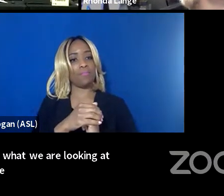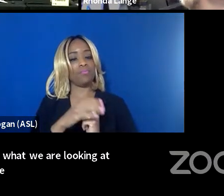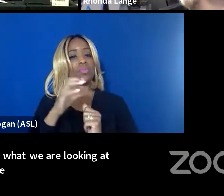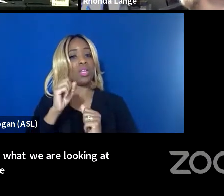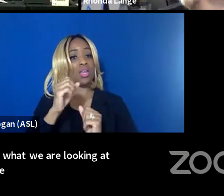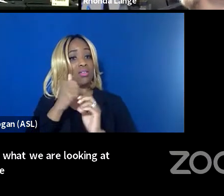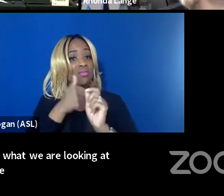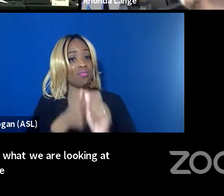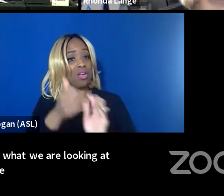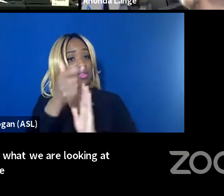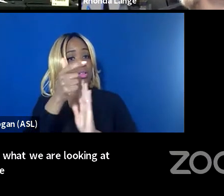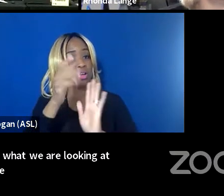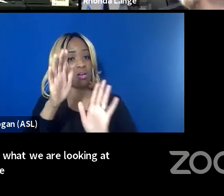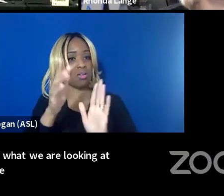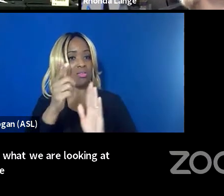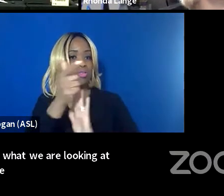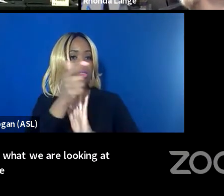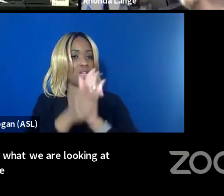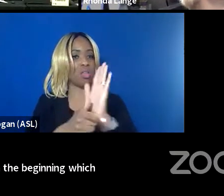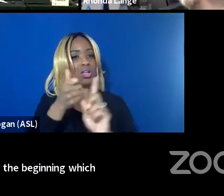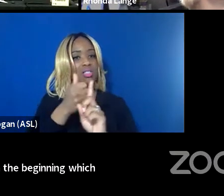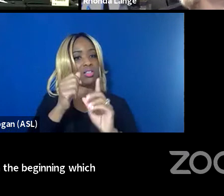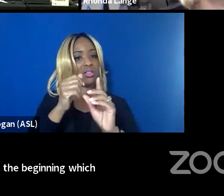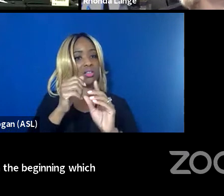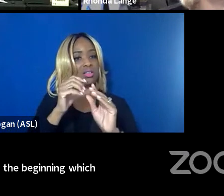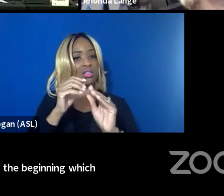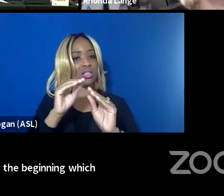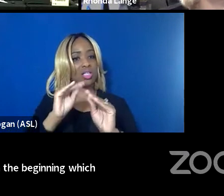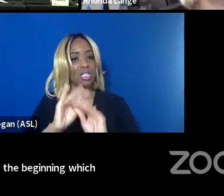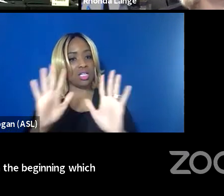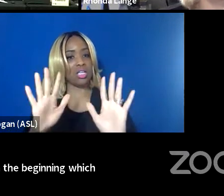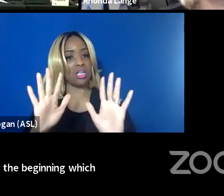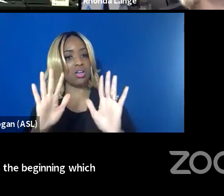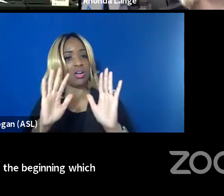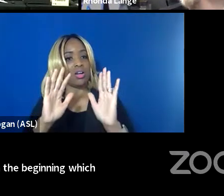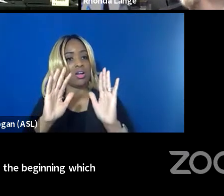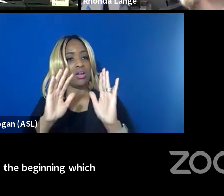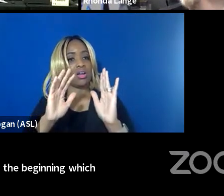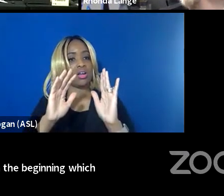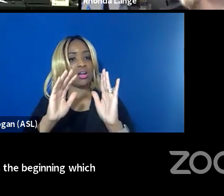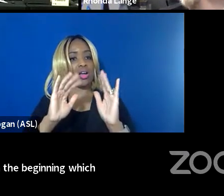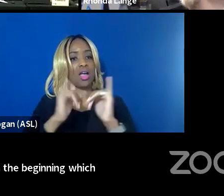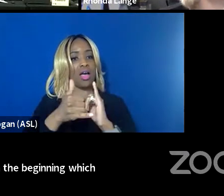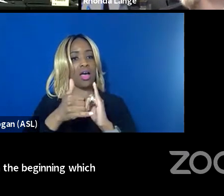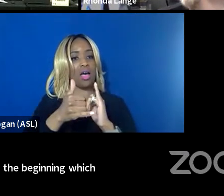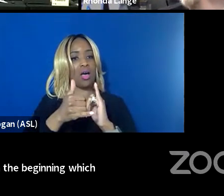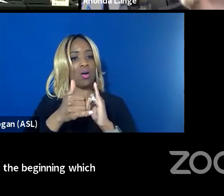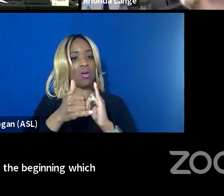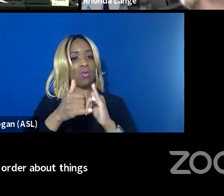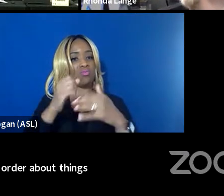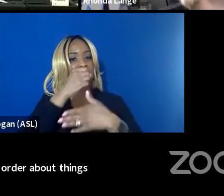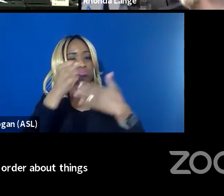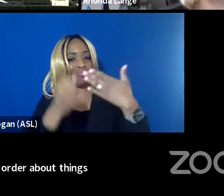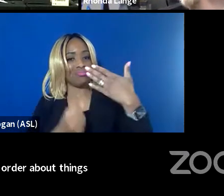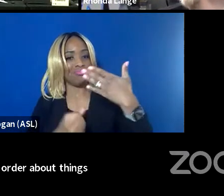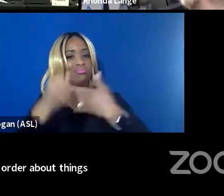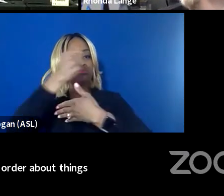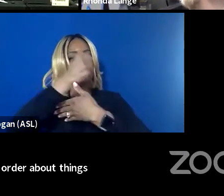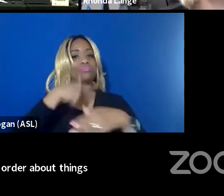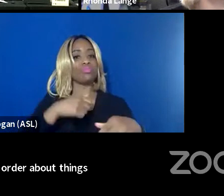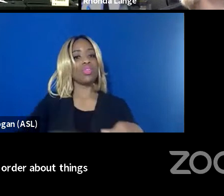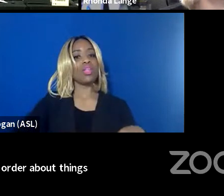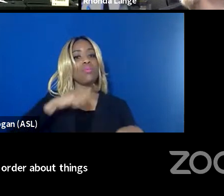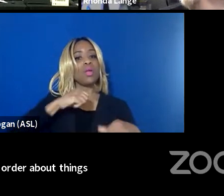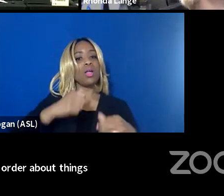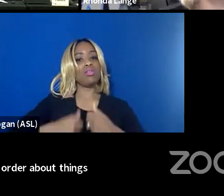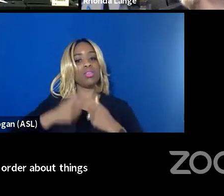law, by the way, the law is clear, very, very clear in the order about things that they should be considered. I am proud of living in